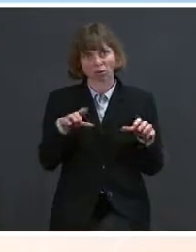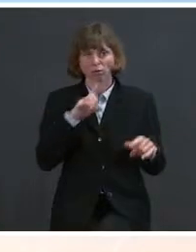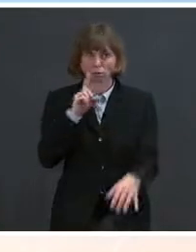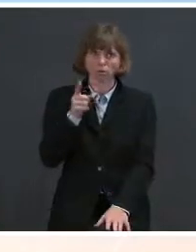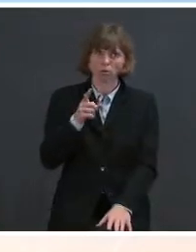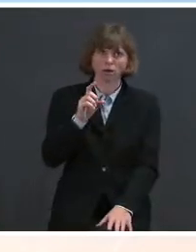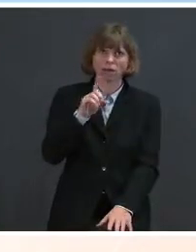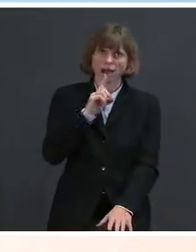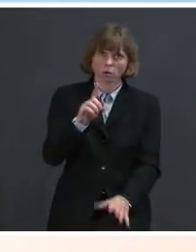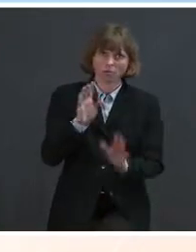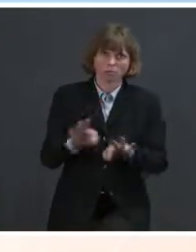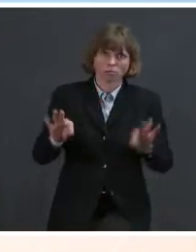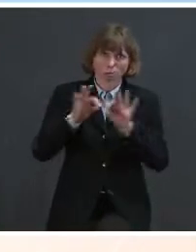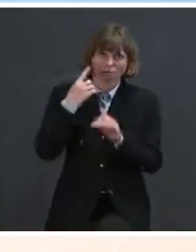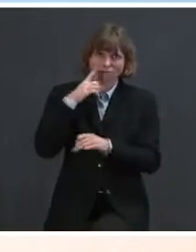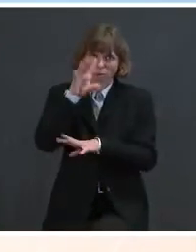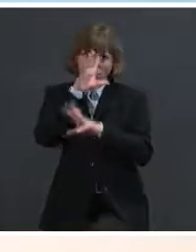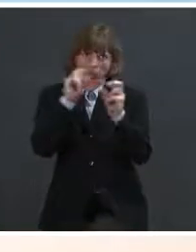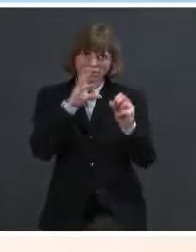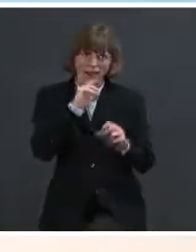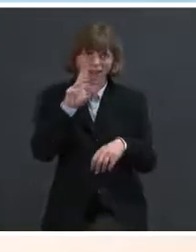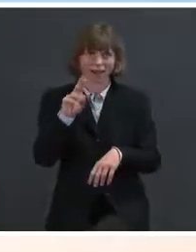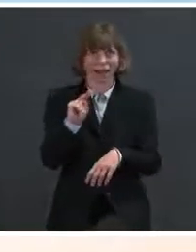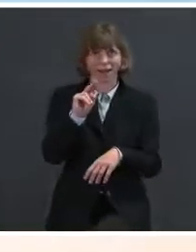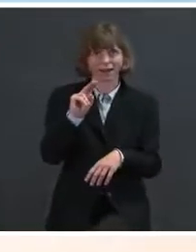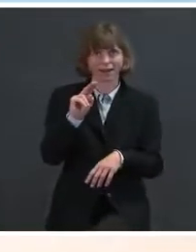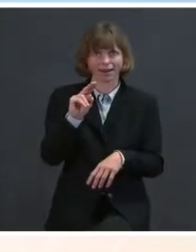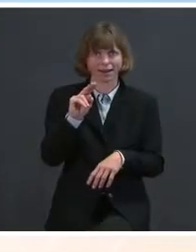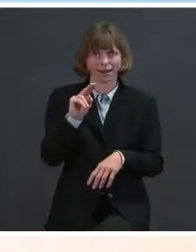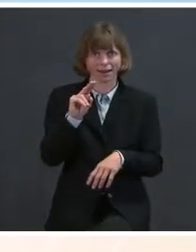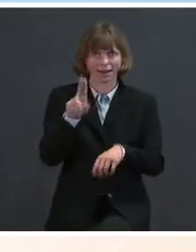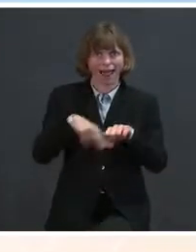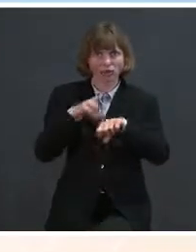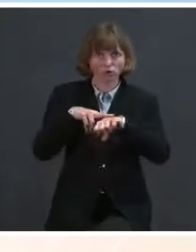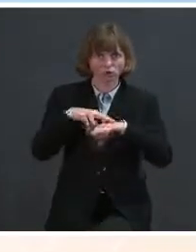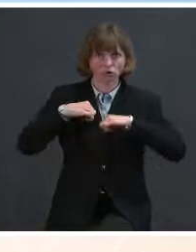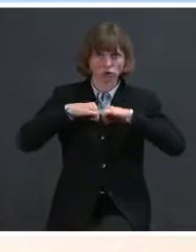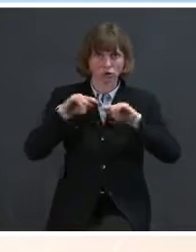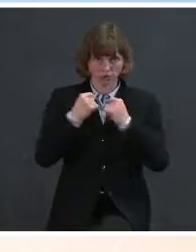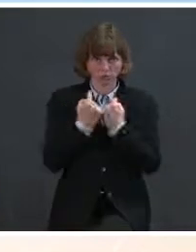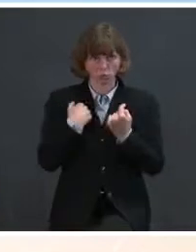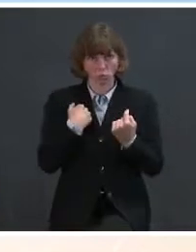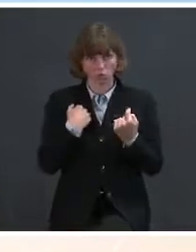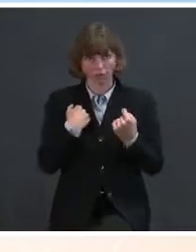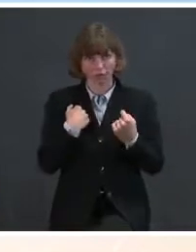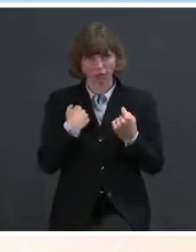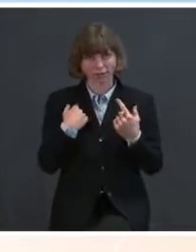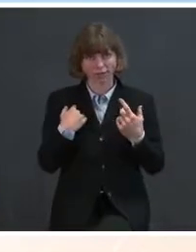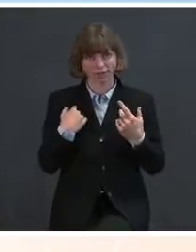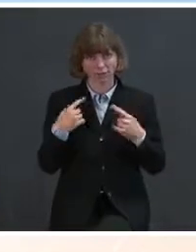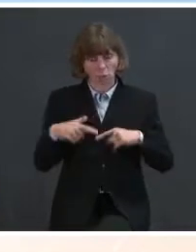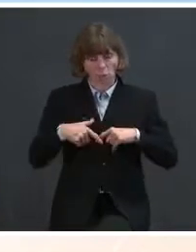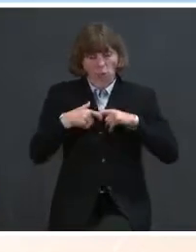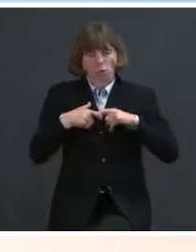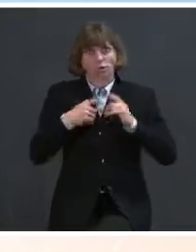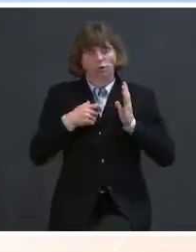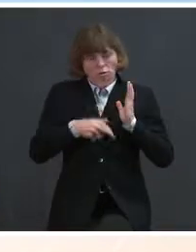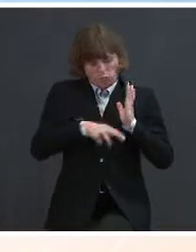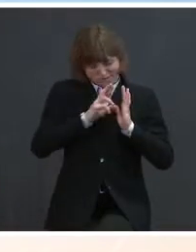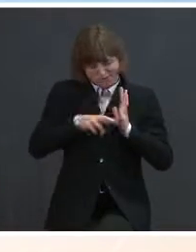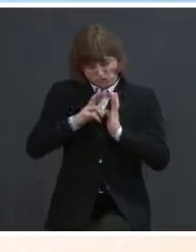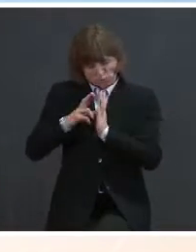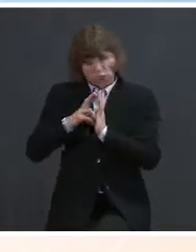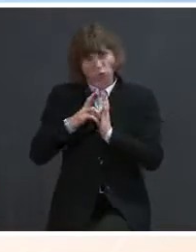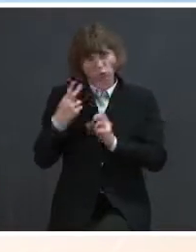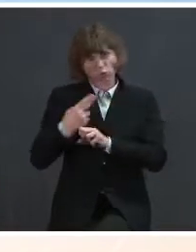president and our national security team that we take a moment to review the use of these powers, authorities, over the last several years. It's